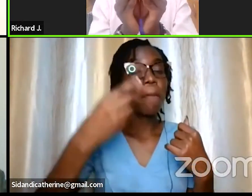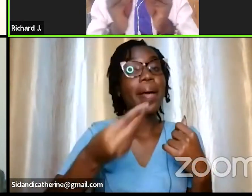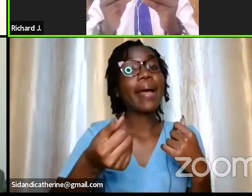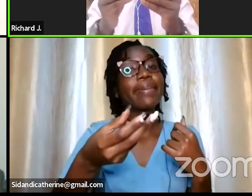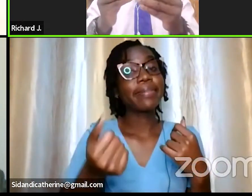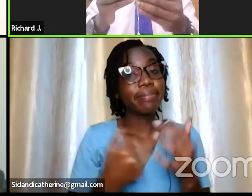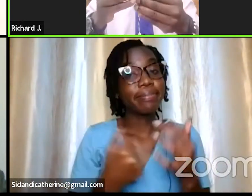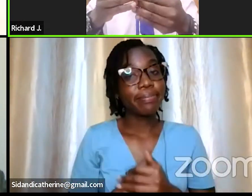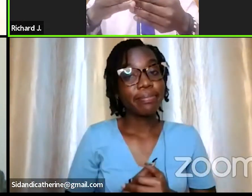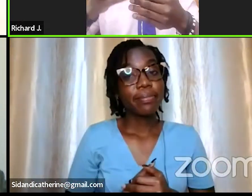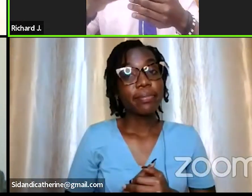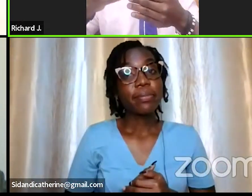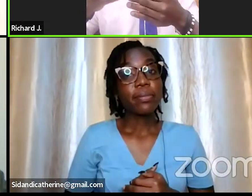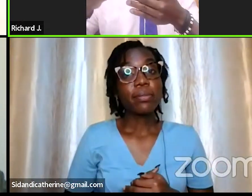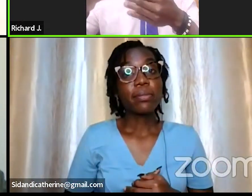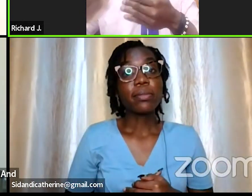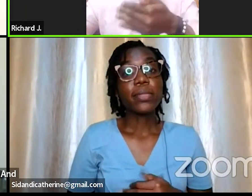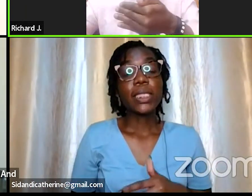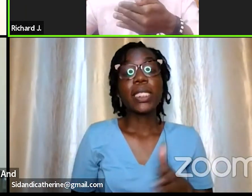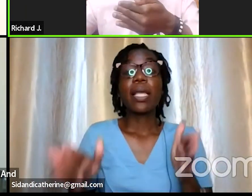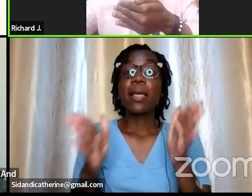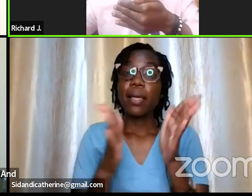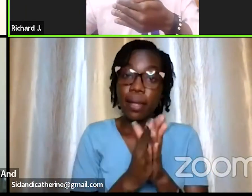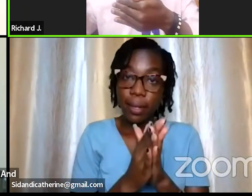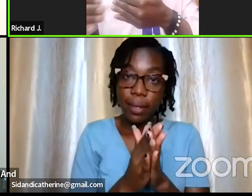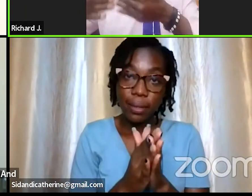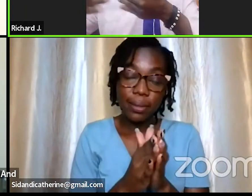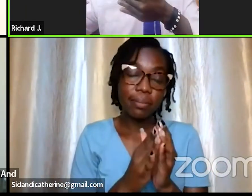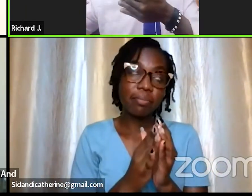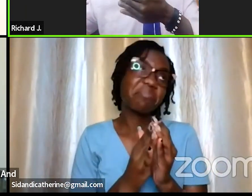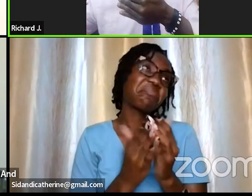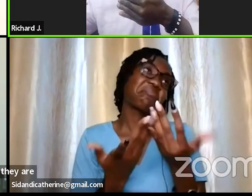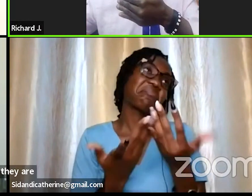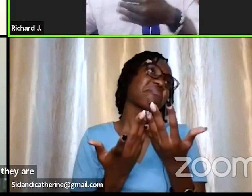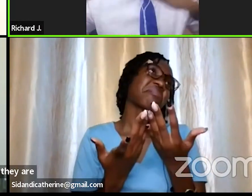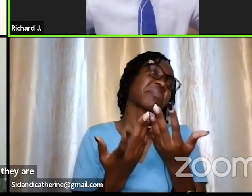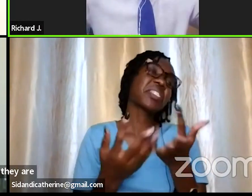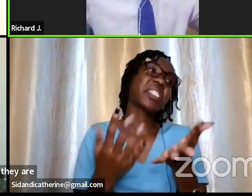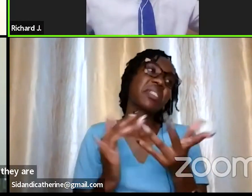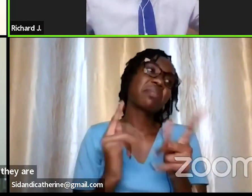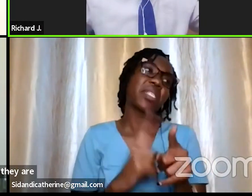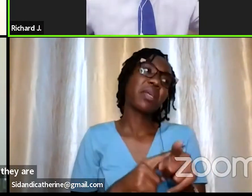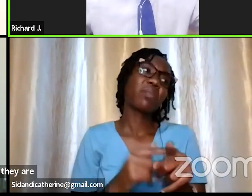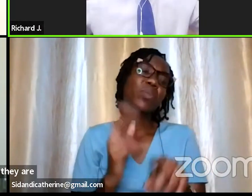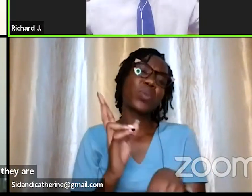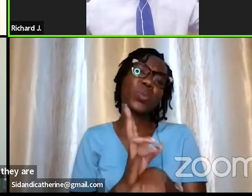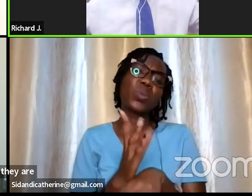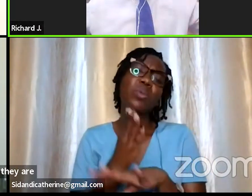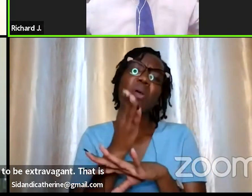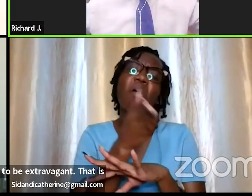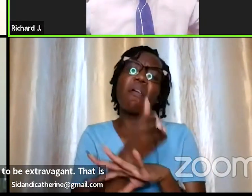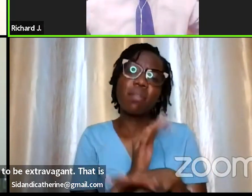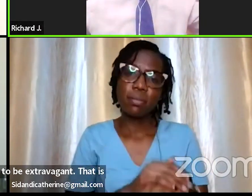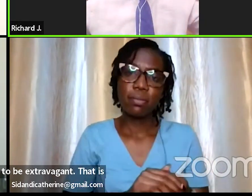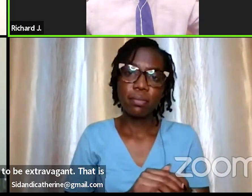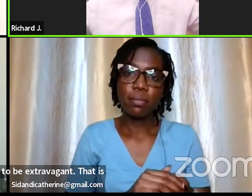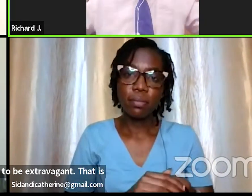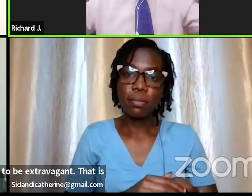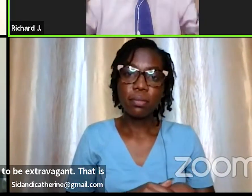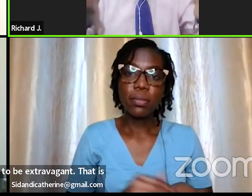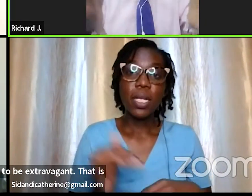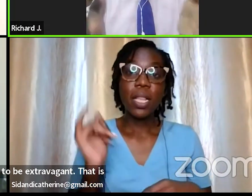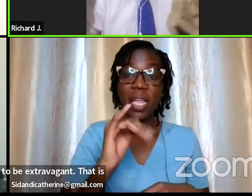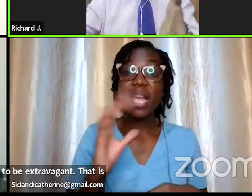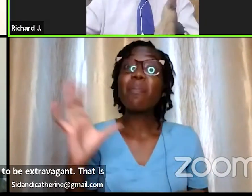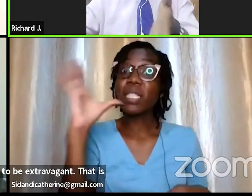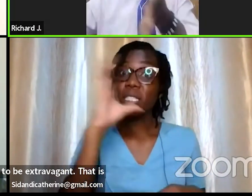And they are deemed to be extravagant. That is a perception, a stereotype.